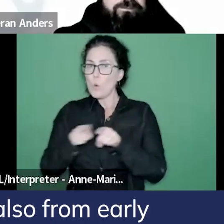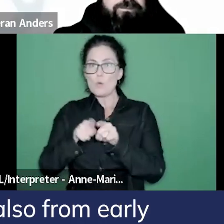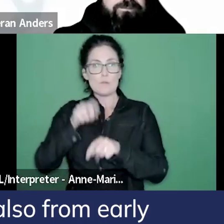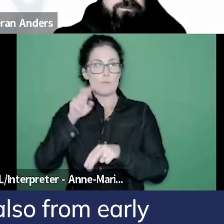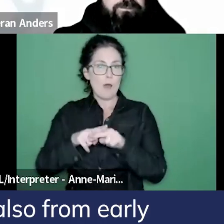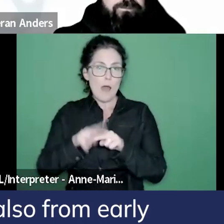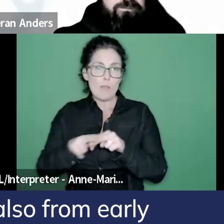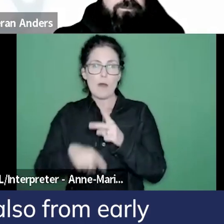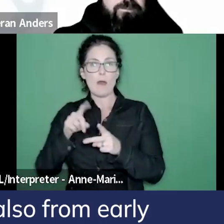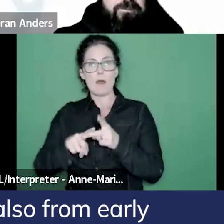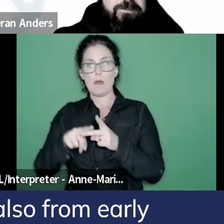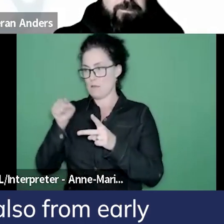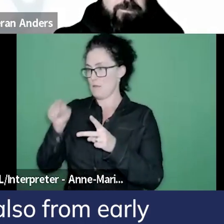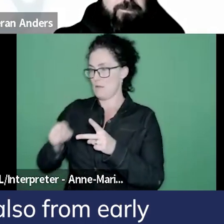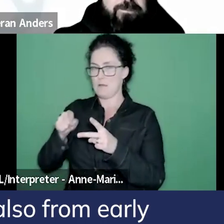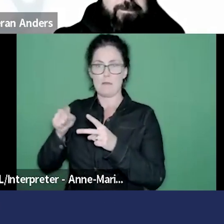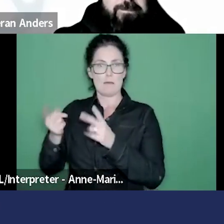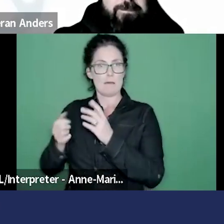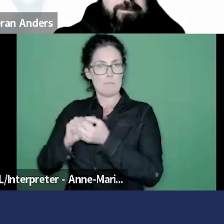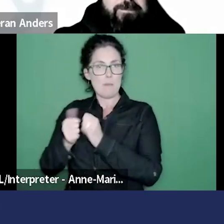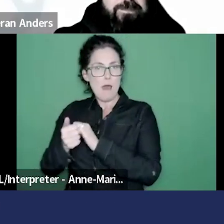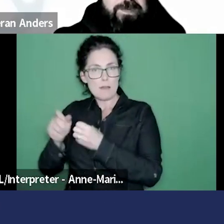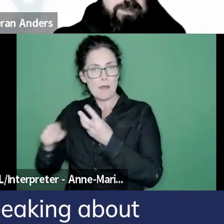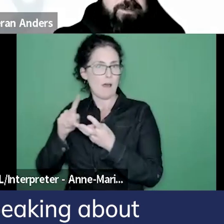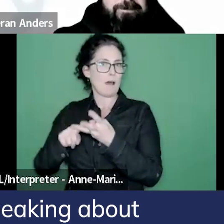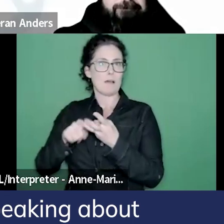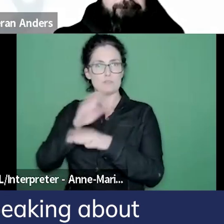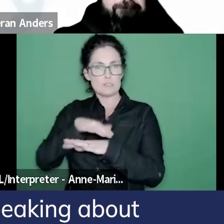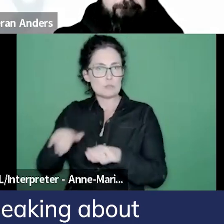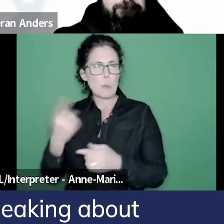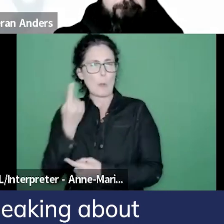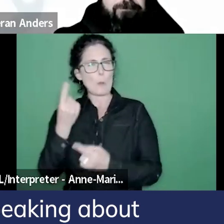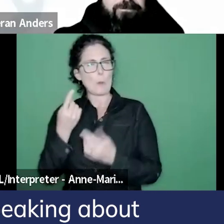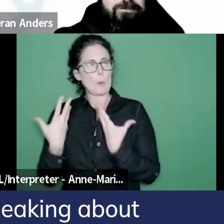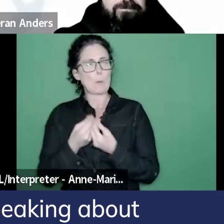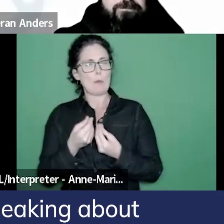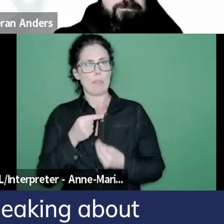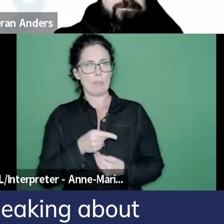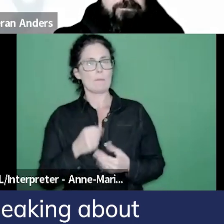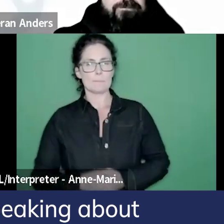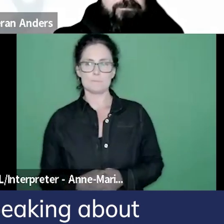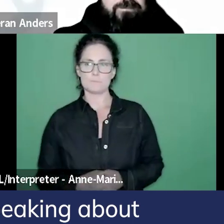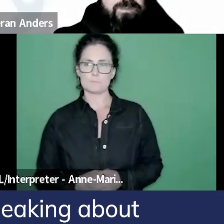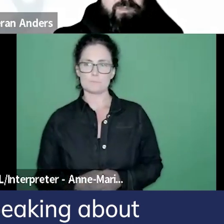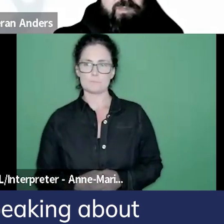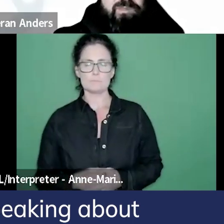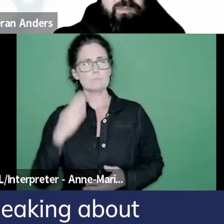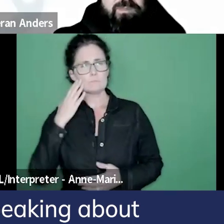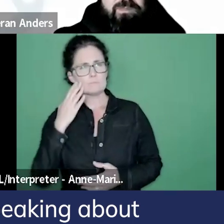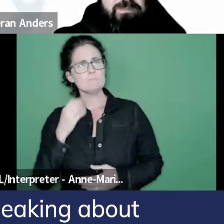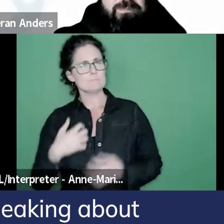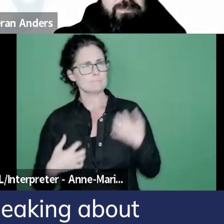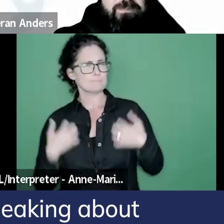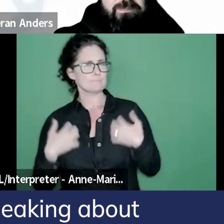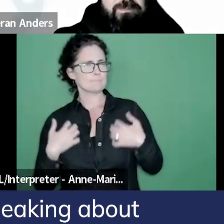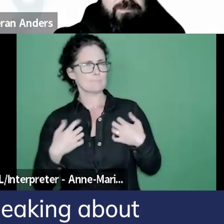from healthcare perspectives, but also from early years. Thanks, Grace. It really made me think when you were speaking about the kind of narratives we give to